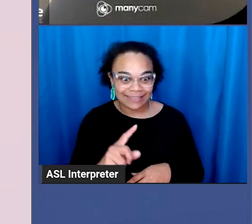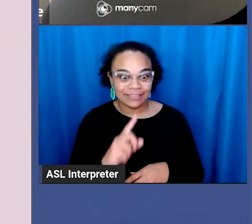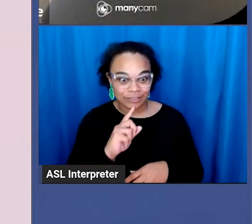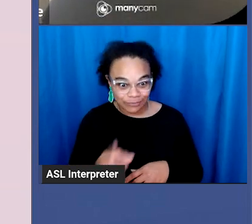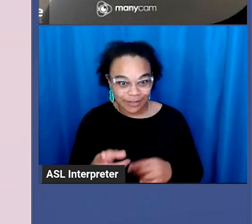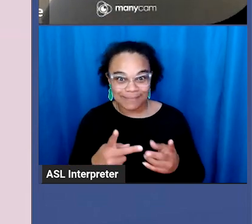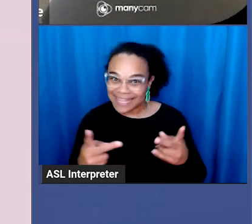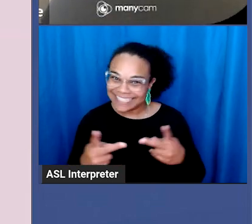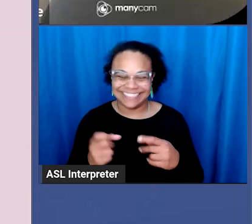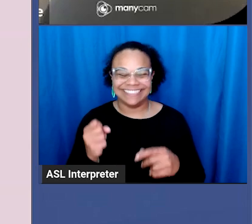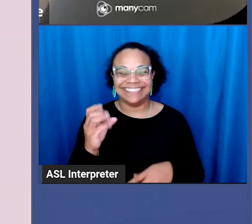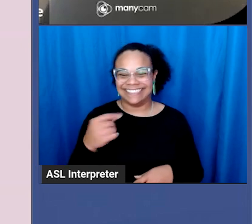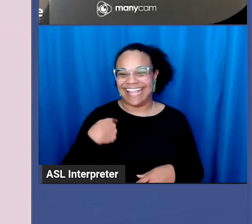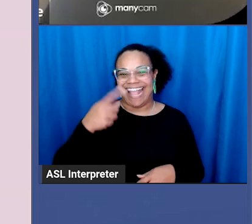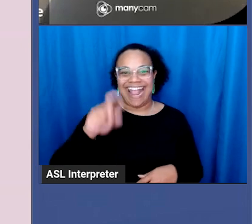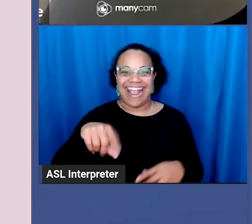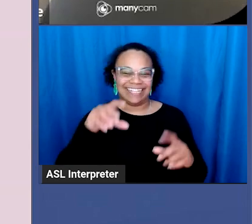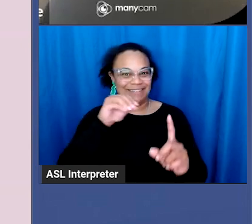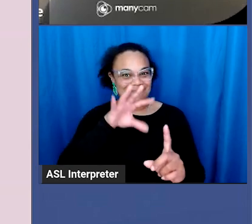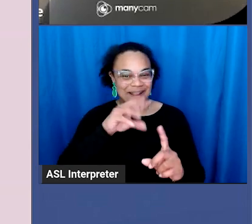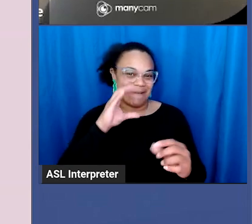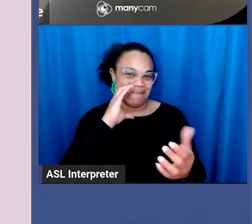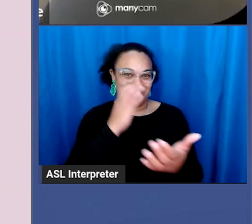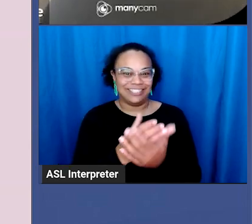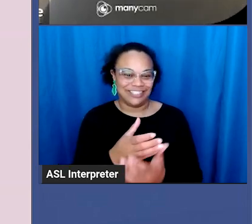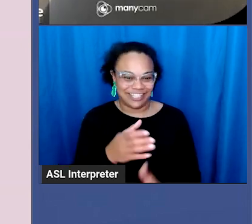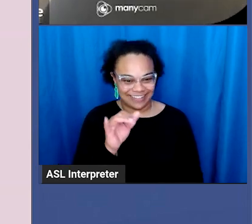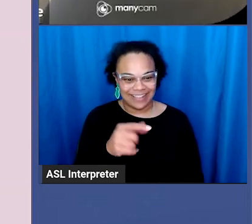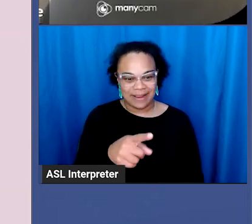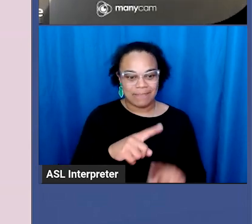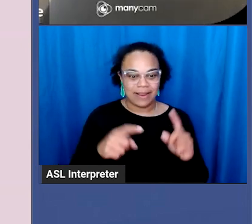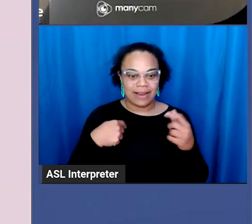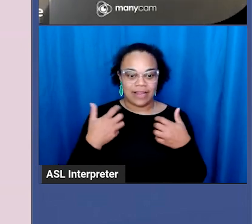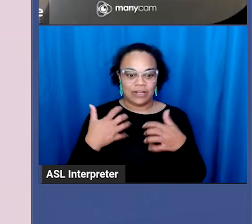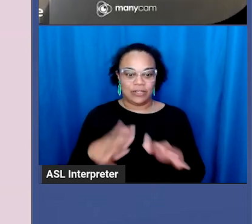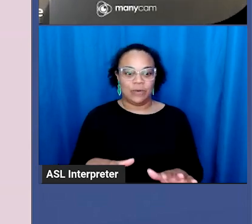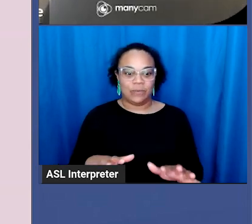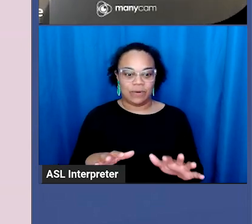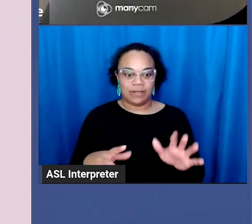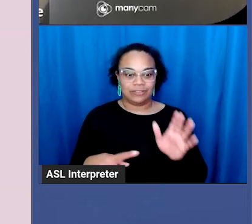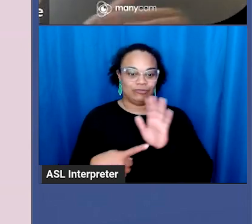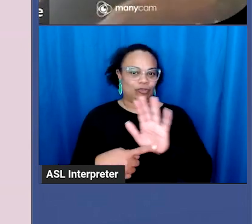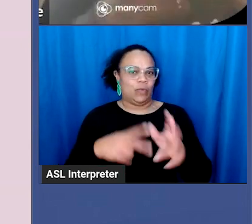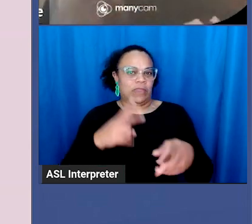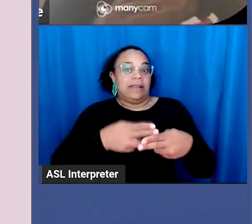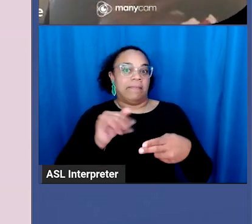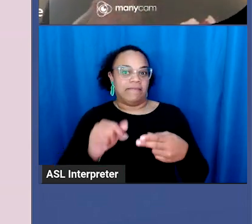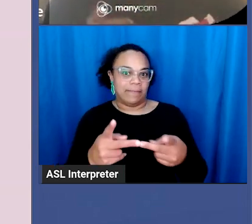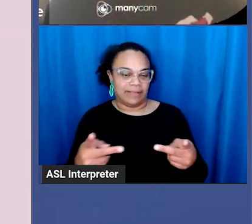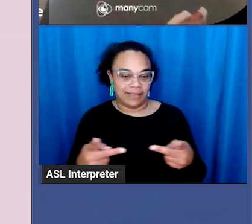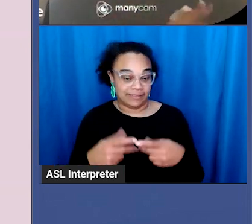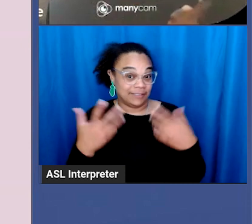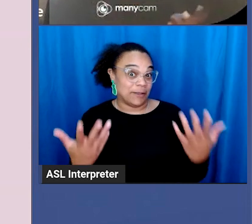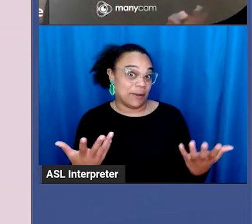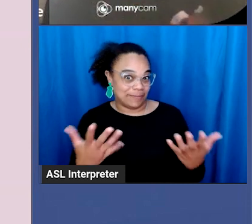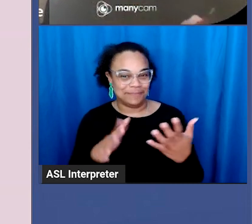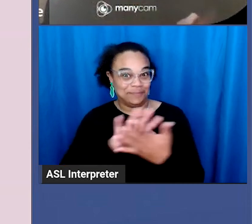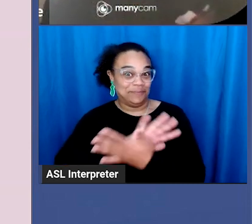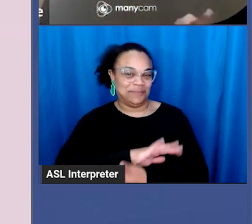real place. So I had to take a picture, but I didn't want to like out the place. So here we are.